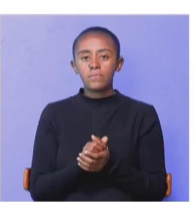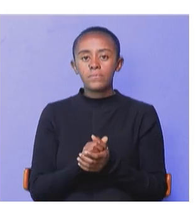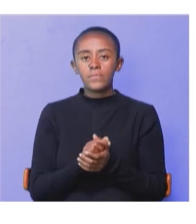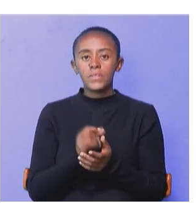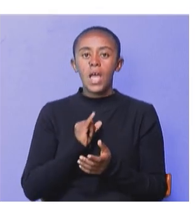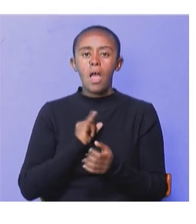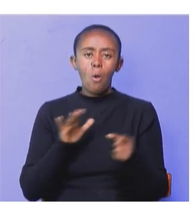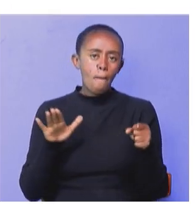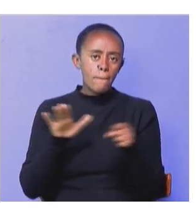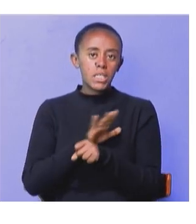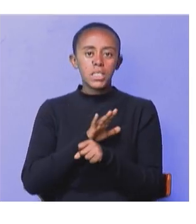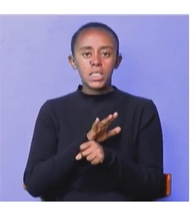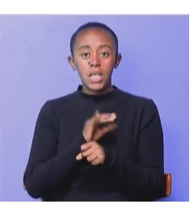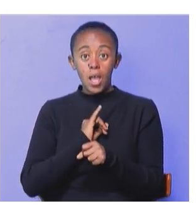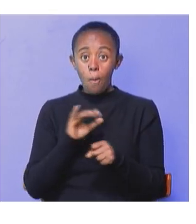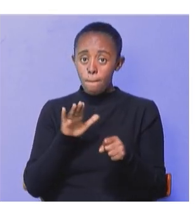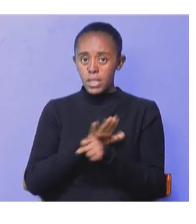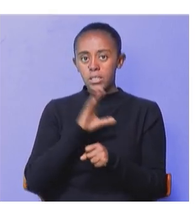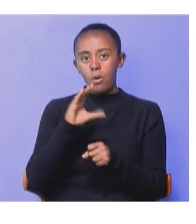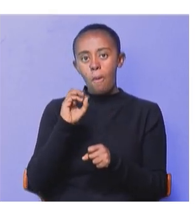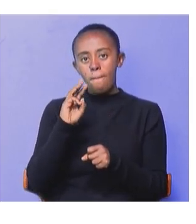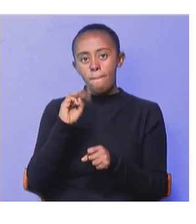I completely